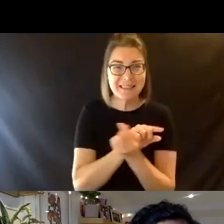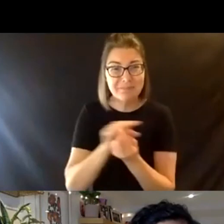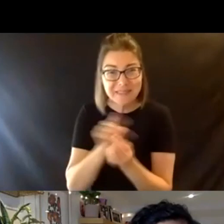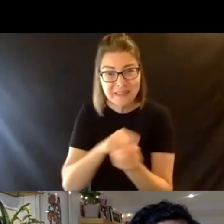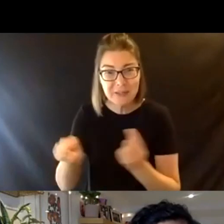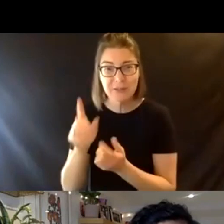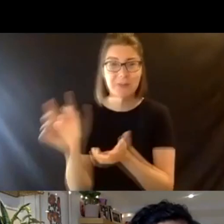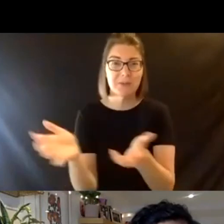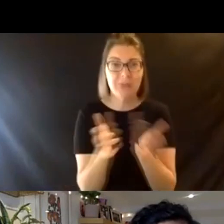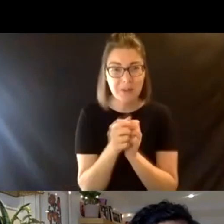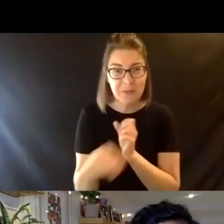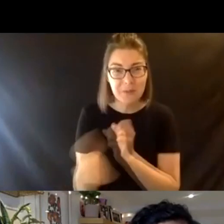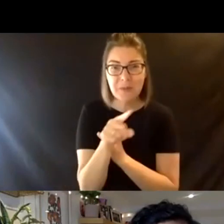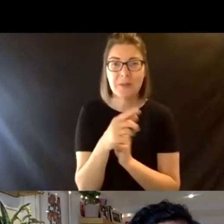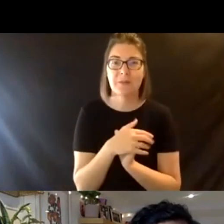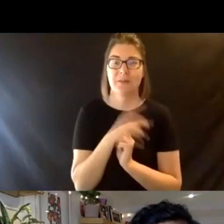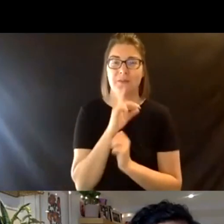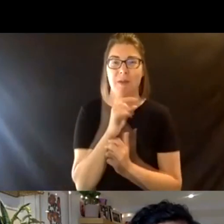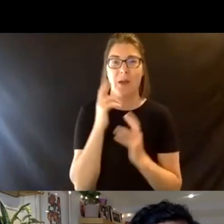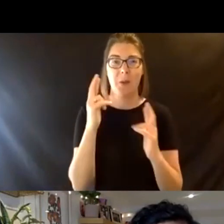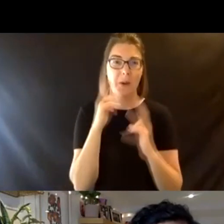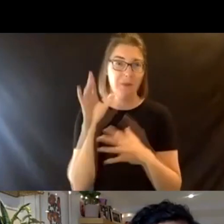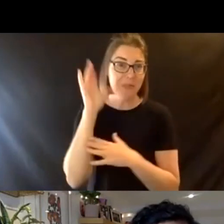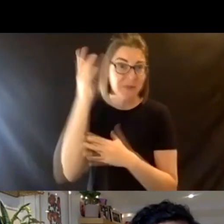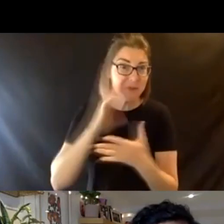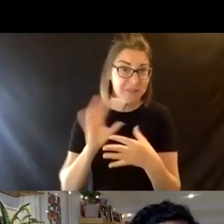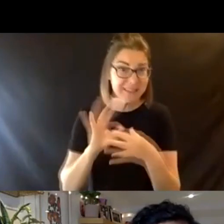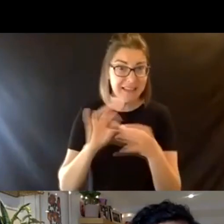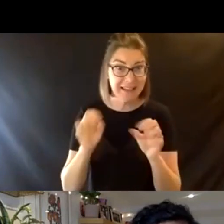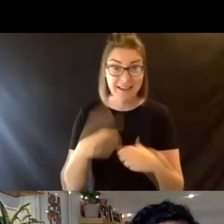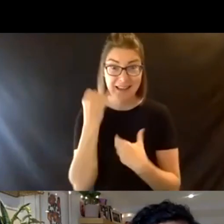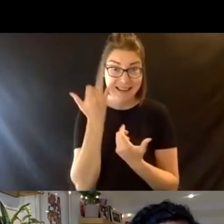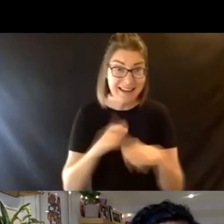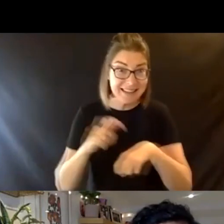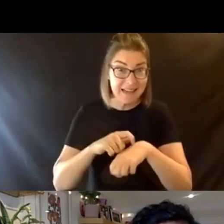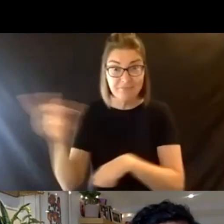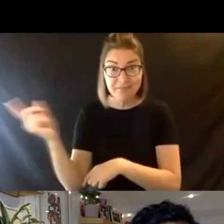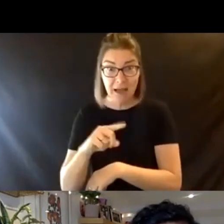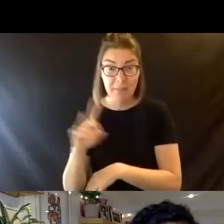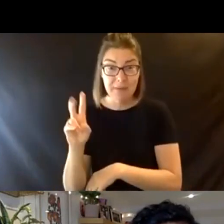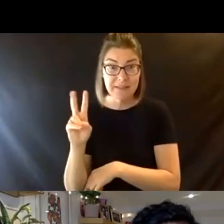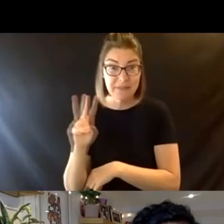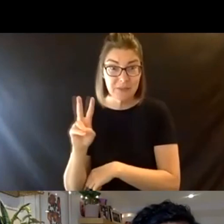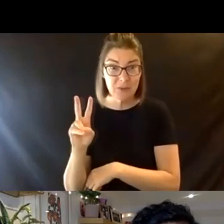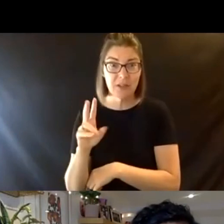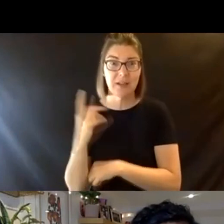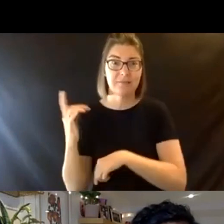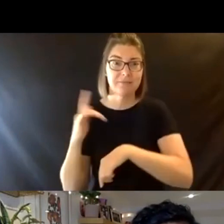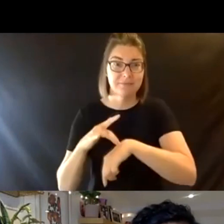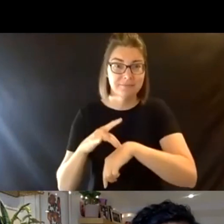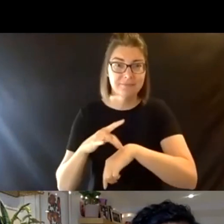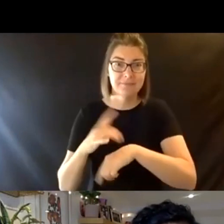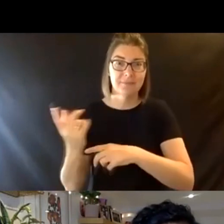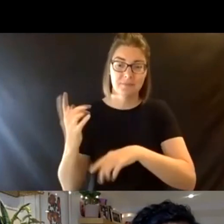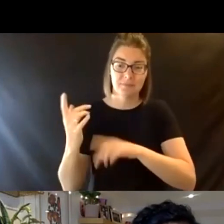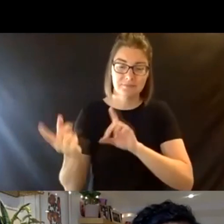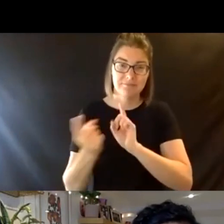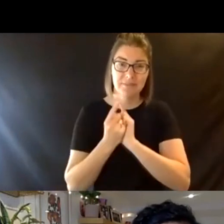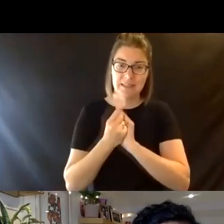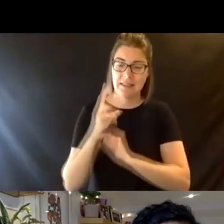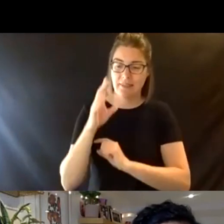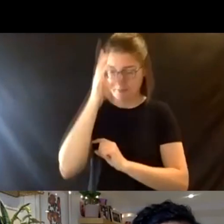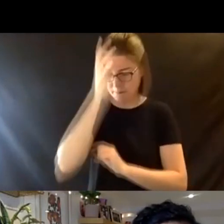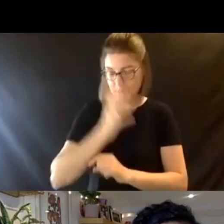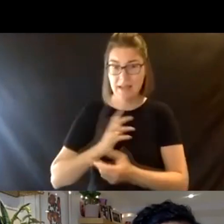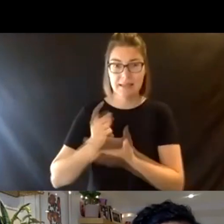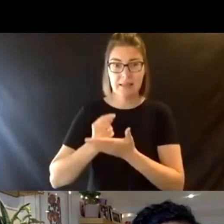hope we get to connect in the future. If any of you are in Victoria, please stop by the Men's Therapy Center and, you know, in the post-COVID world and come by for a